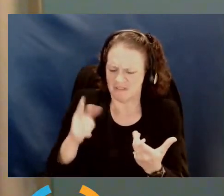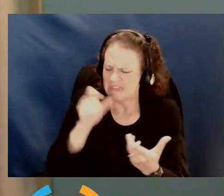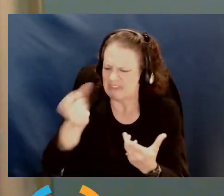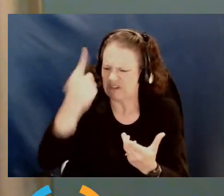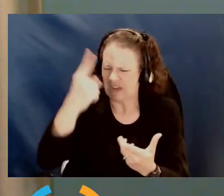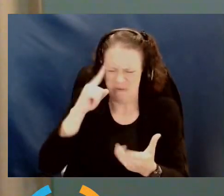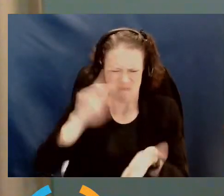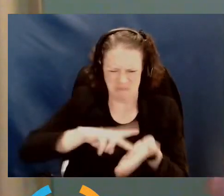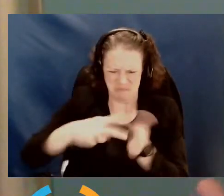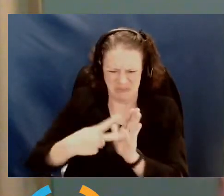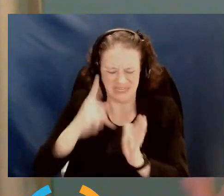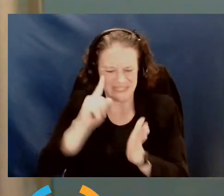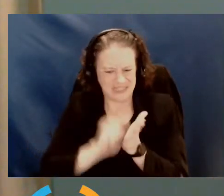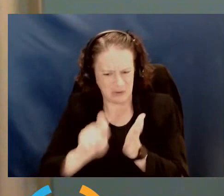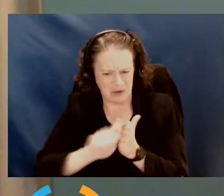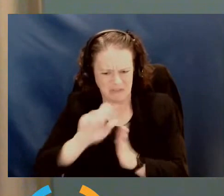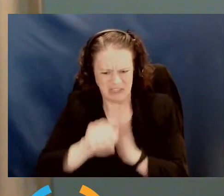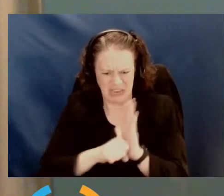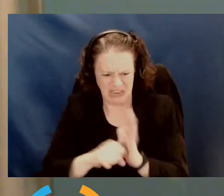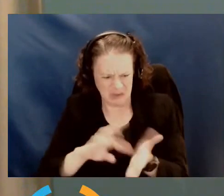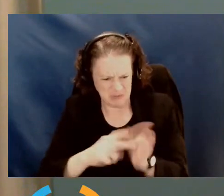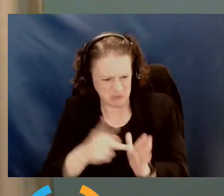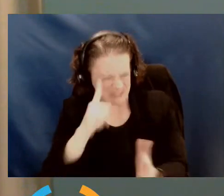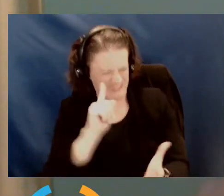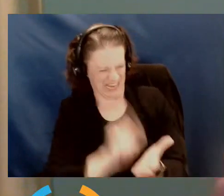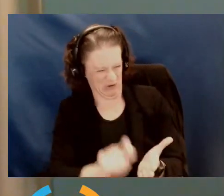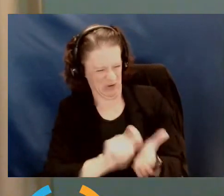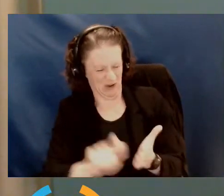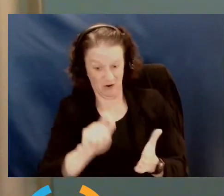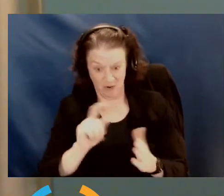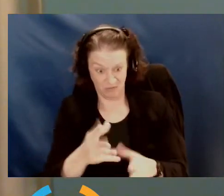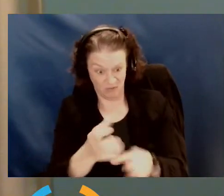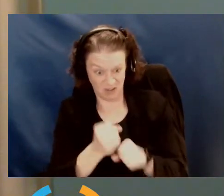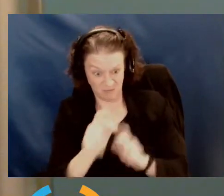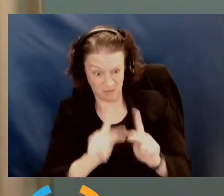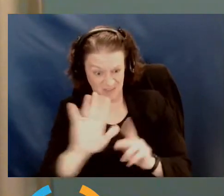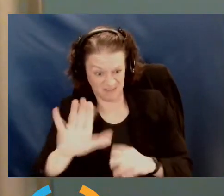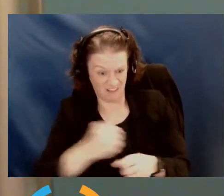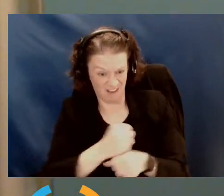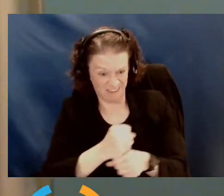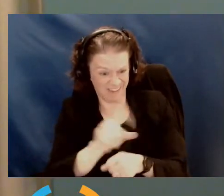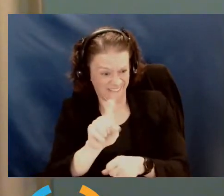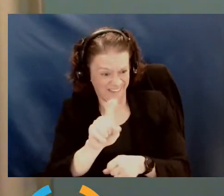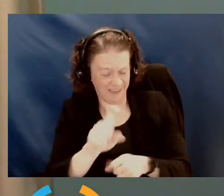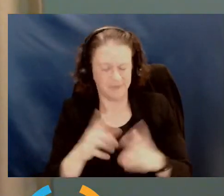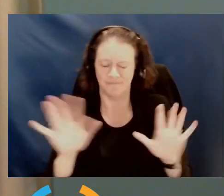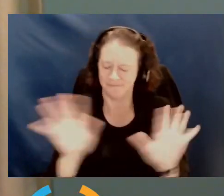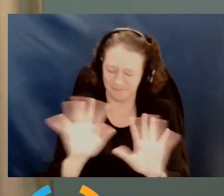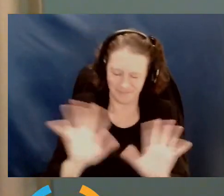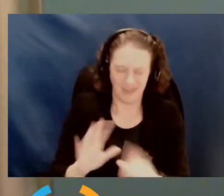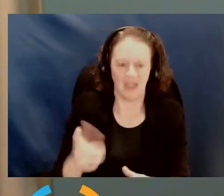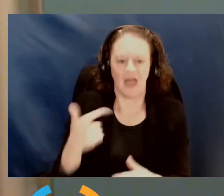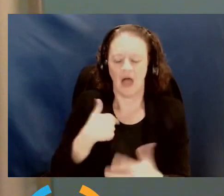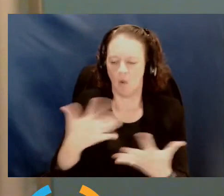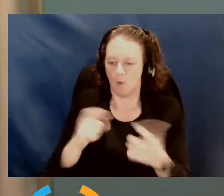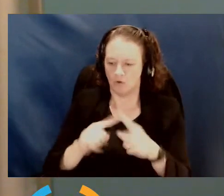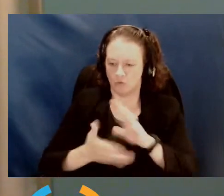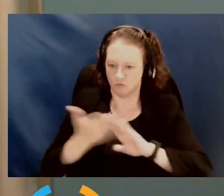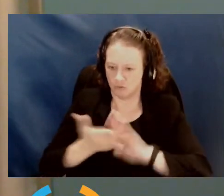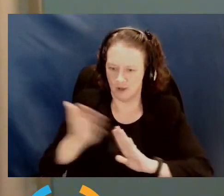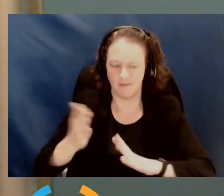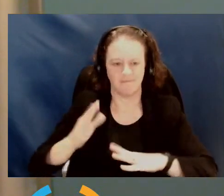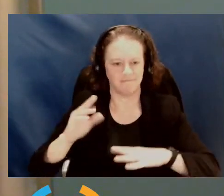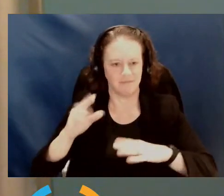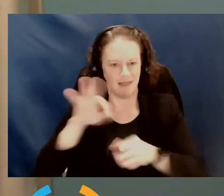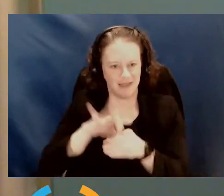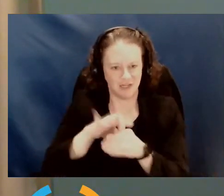me is about making sure that government works for everybody, from running elections that are fair and secure, auditing state revenues